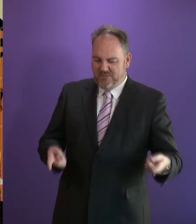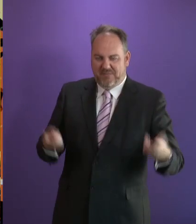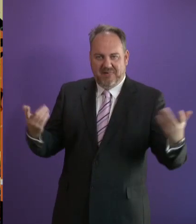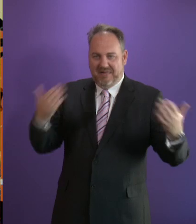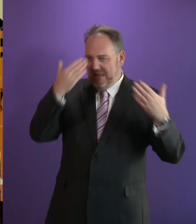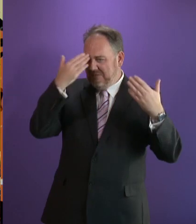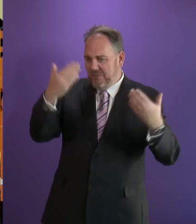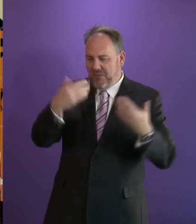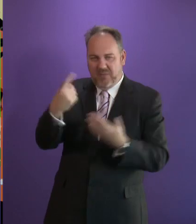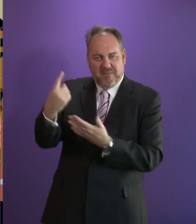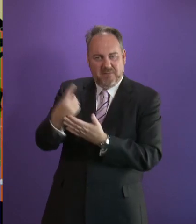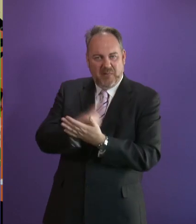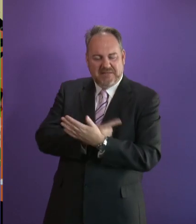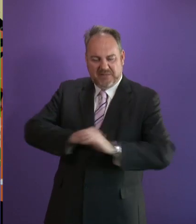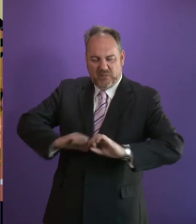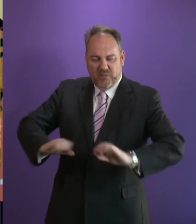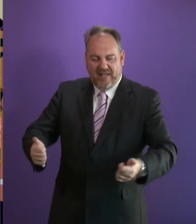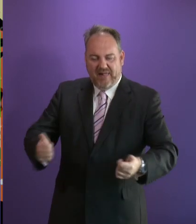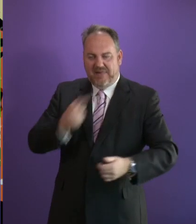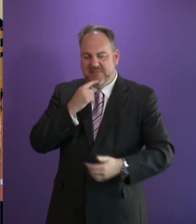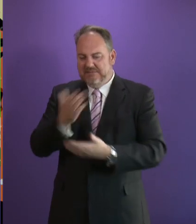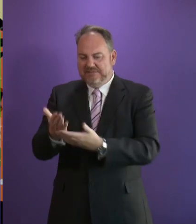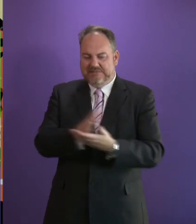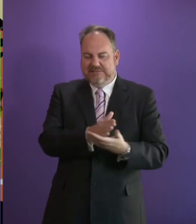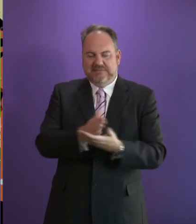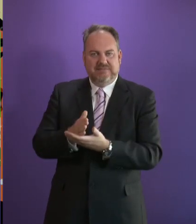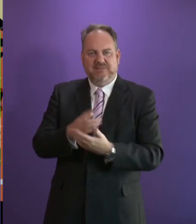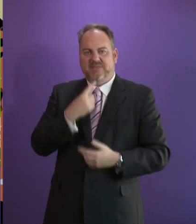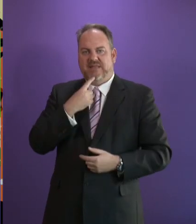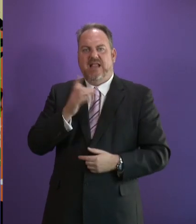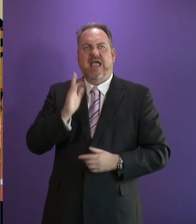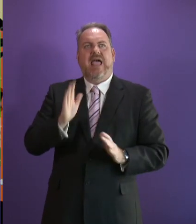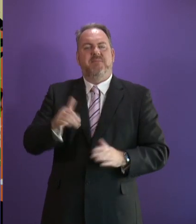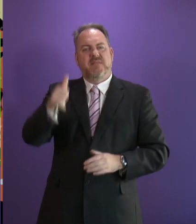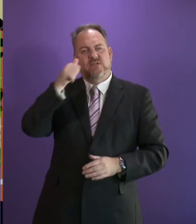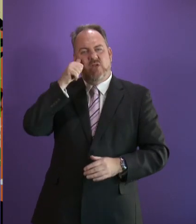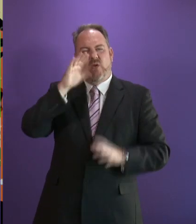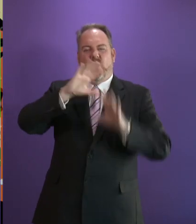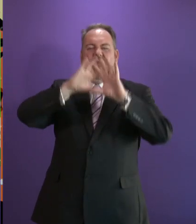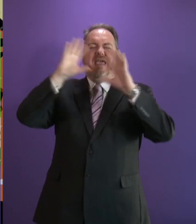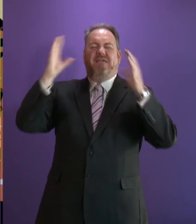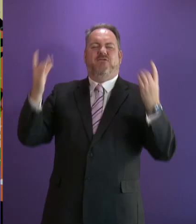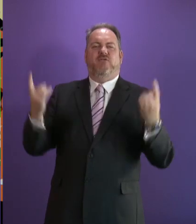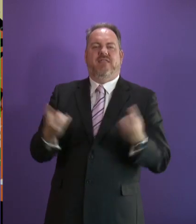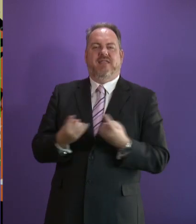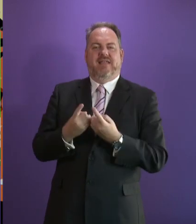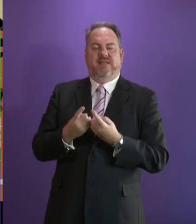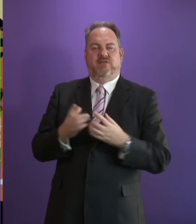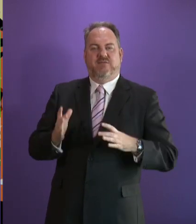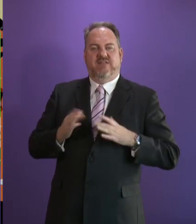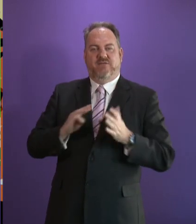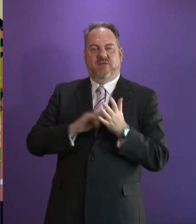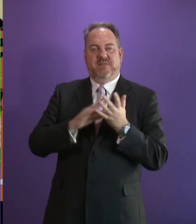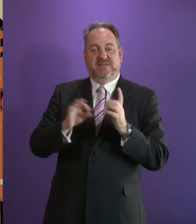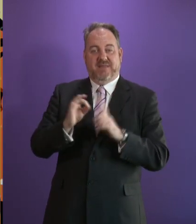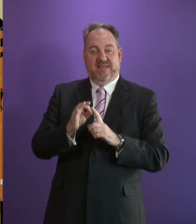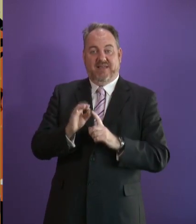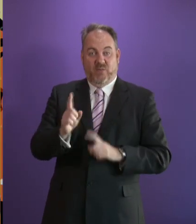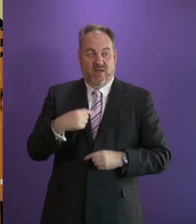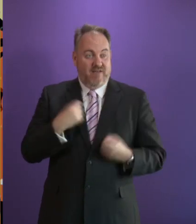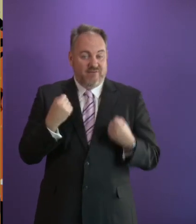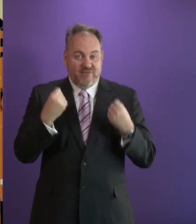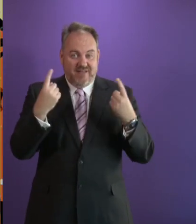out. I convinced myself as well at that point that I needed to know everything about everything. And if there's one thing I've learned, it's just